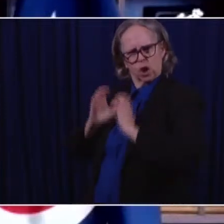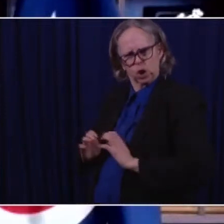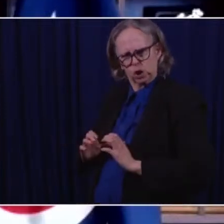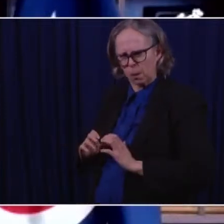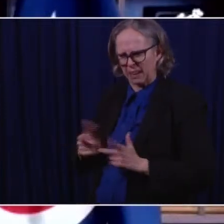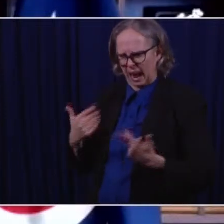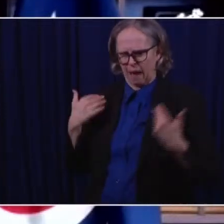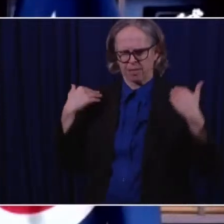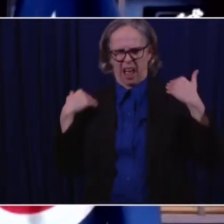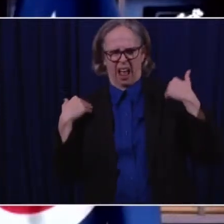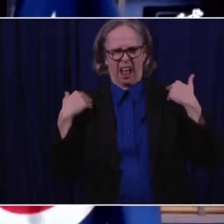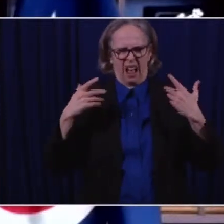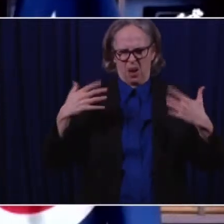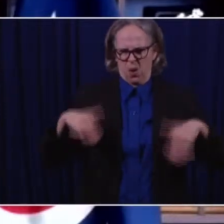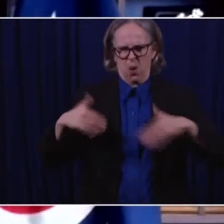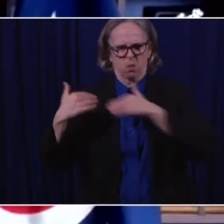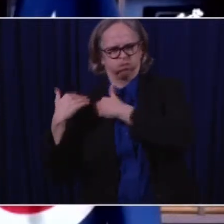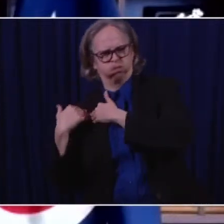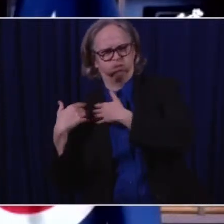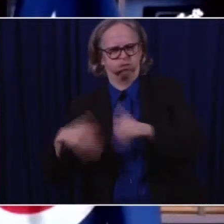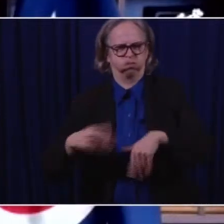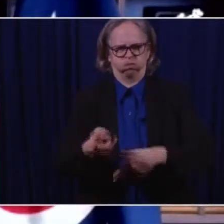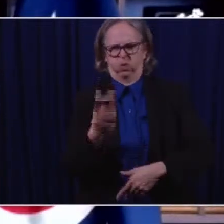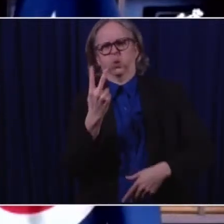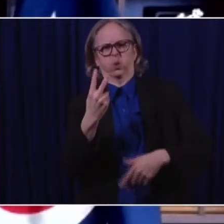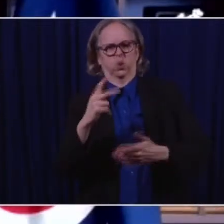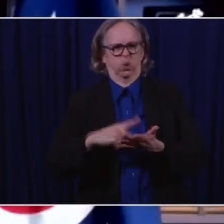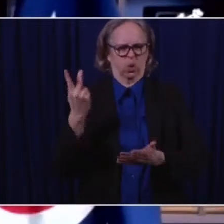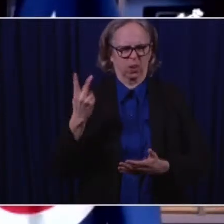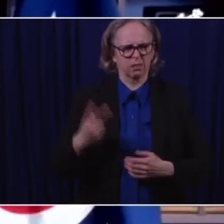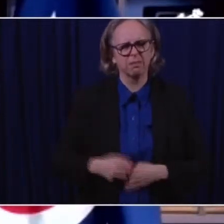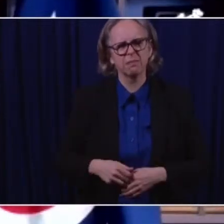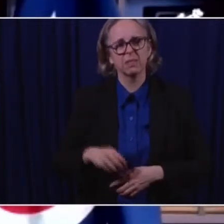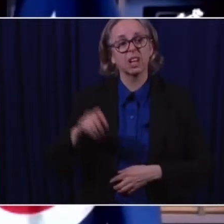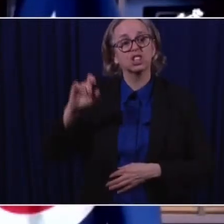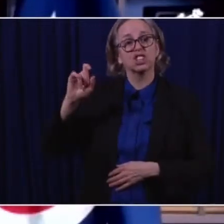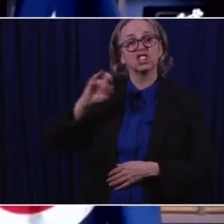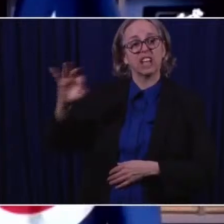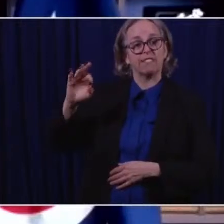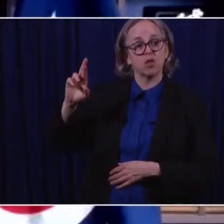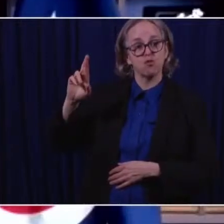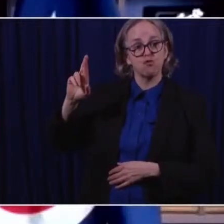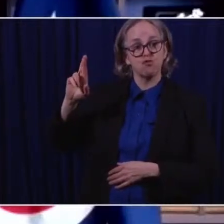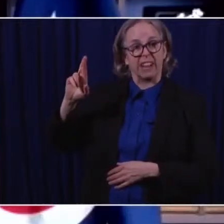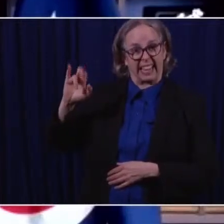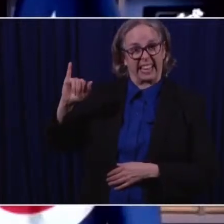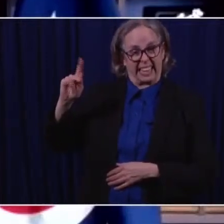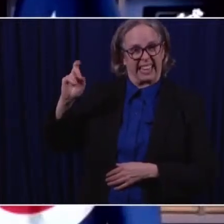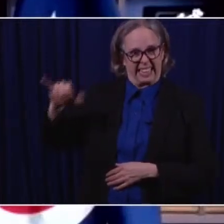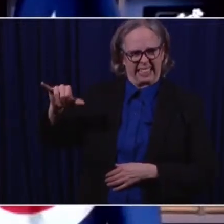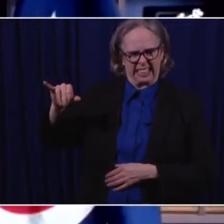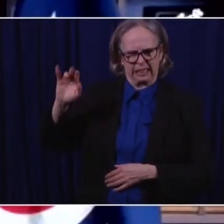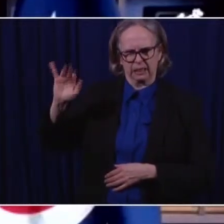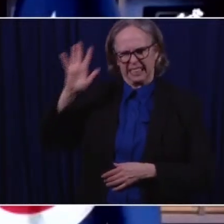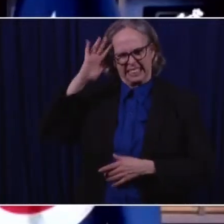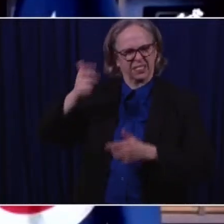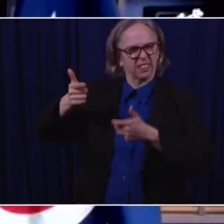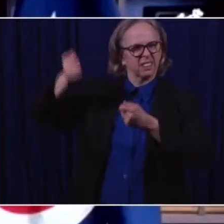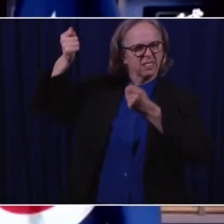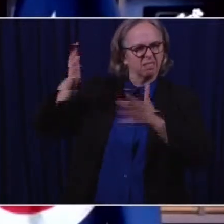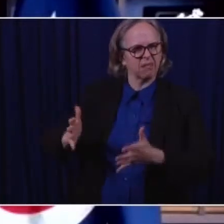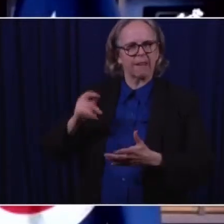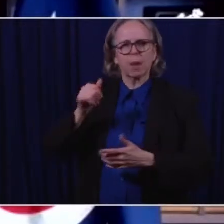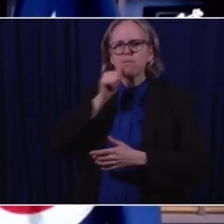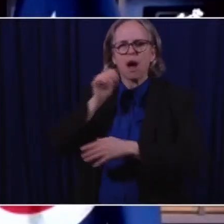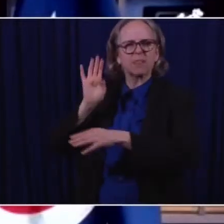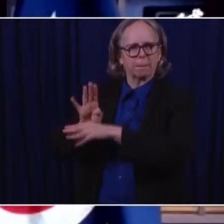Jeff Fricke, who's leading the private sector team, we're going to make him available next week. They've been spending